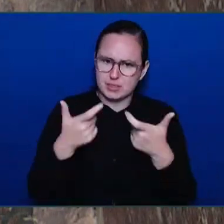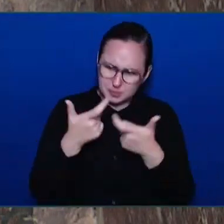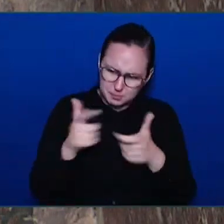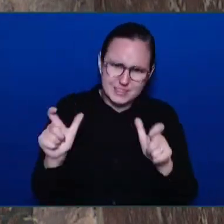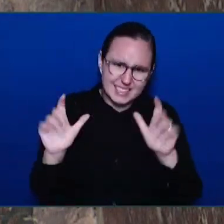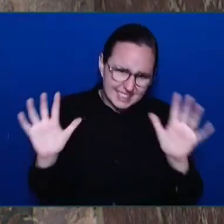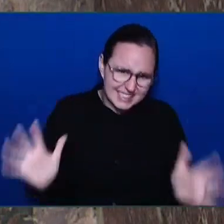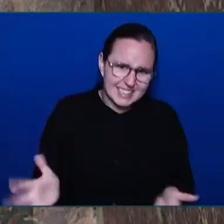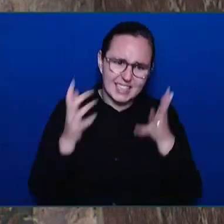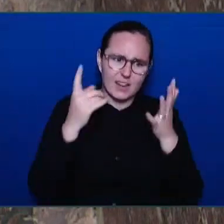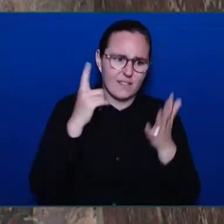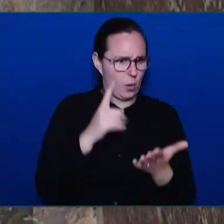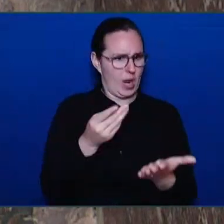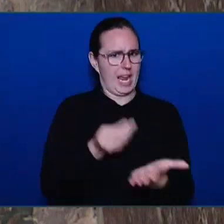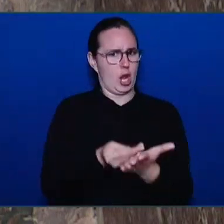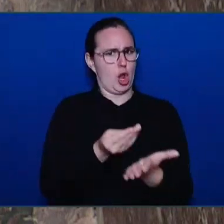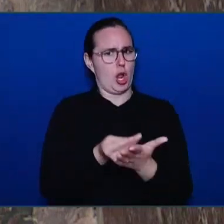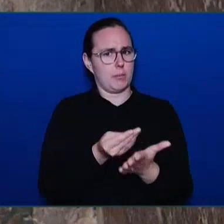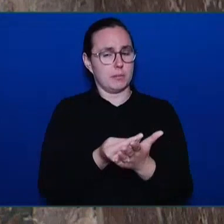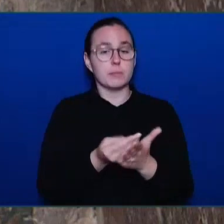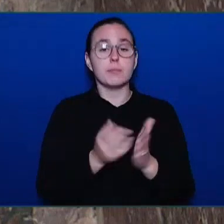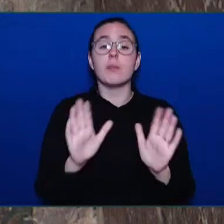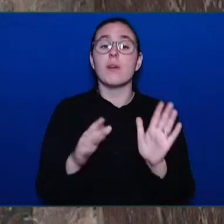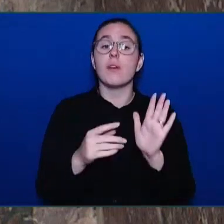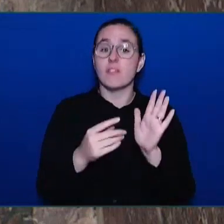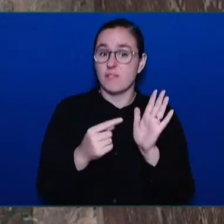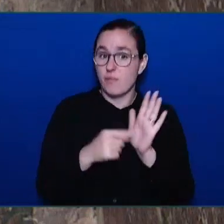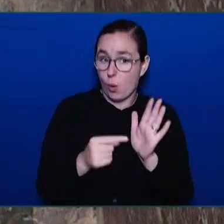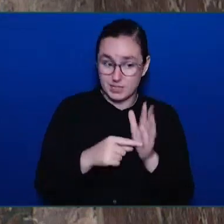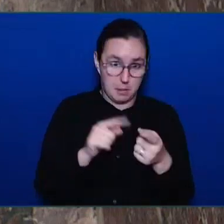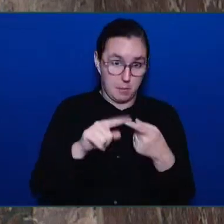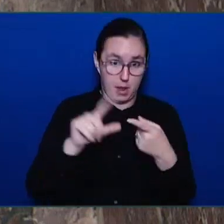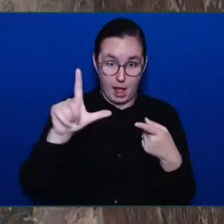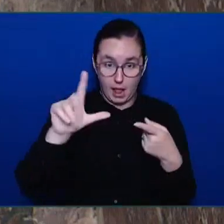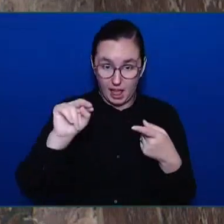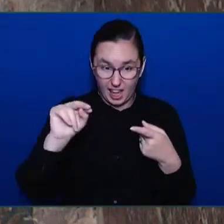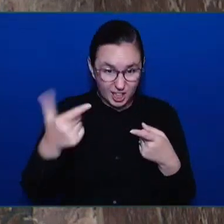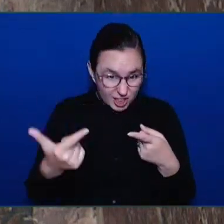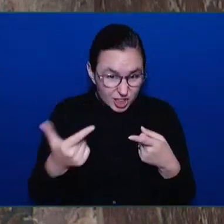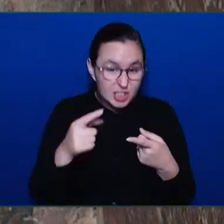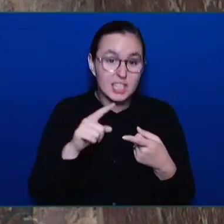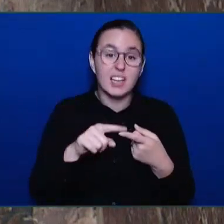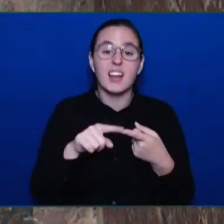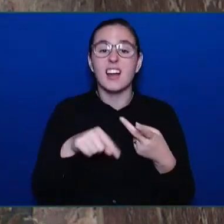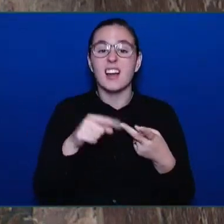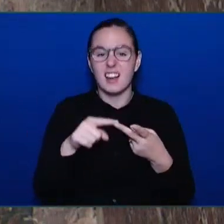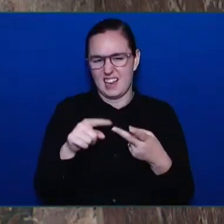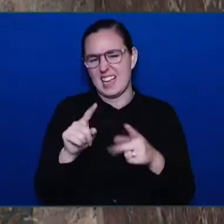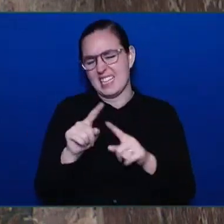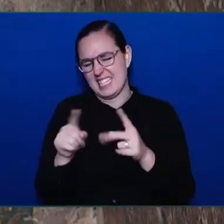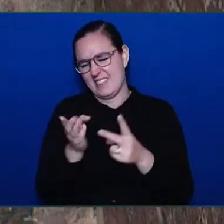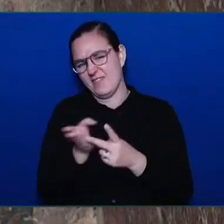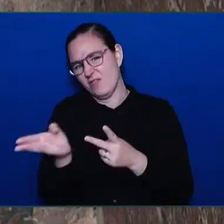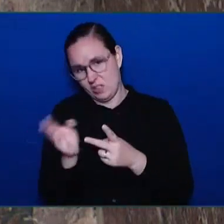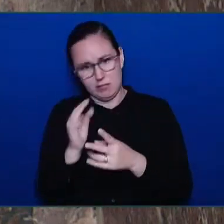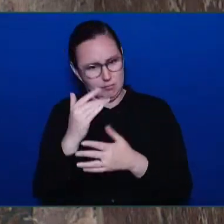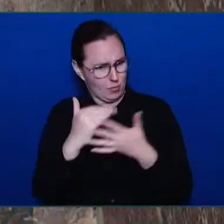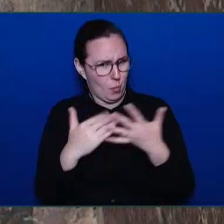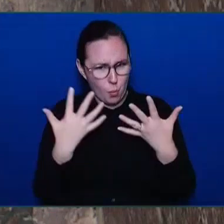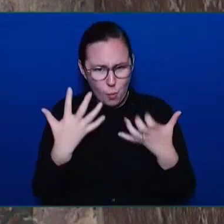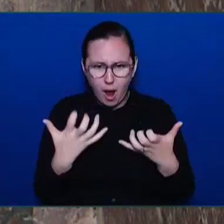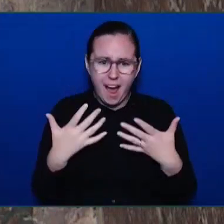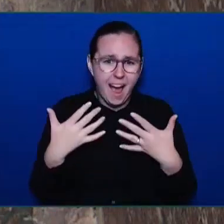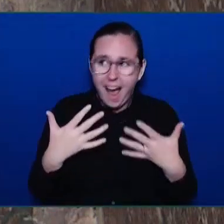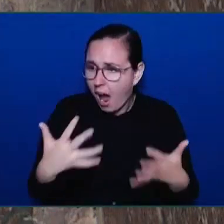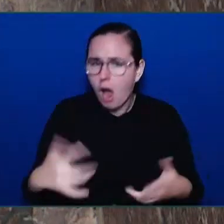and Tilbury LNG. The delays and lack of support only further demonstrates, Mr. Speaker, this government's